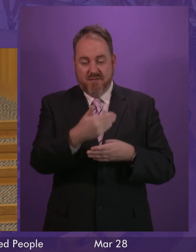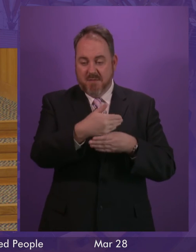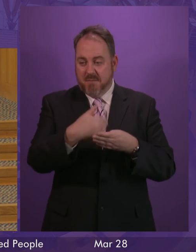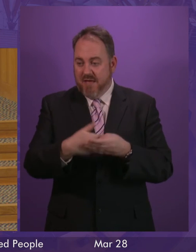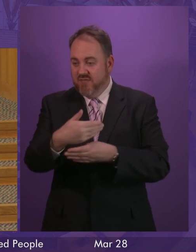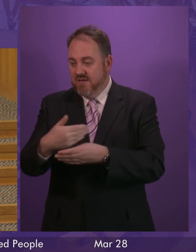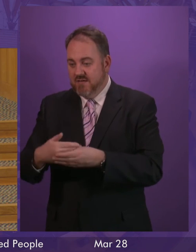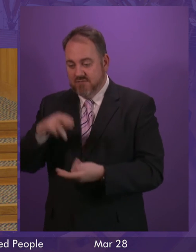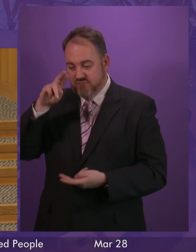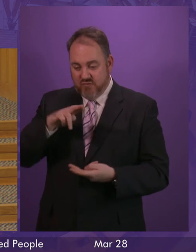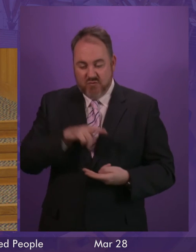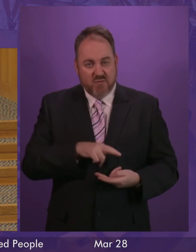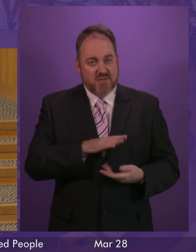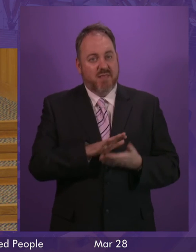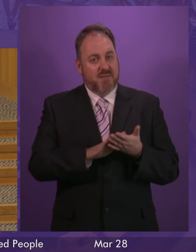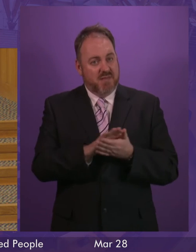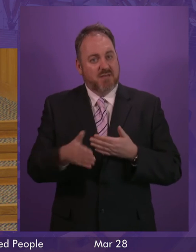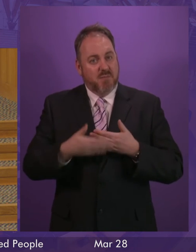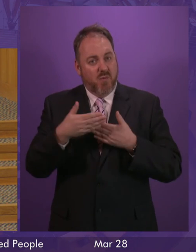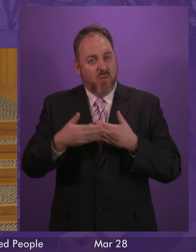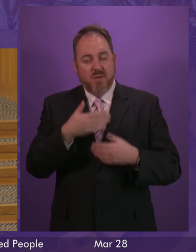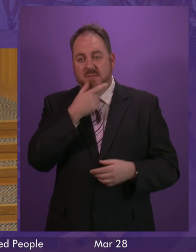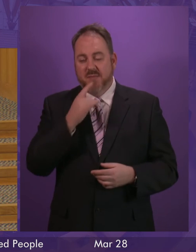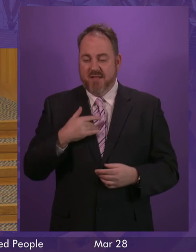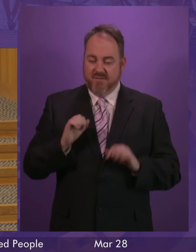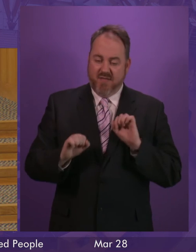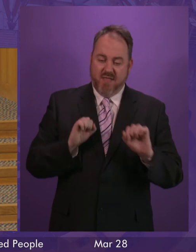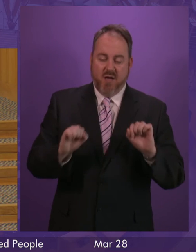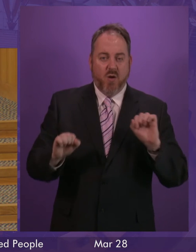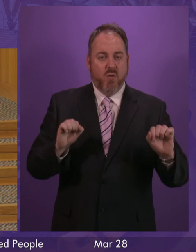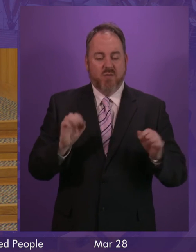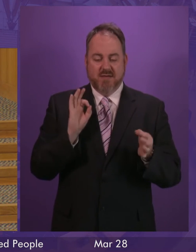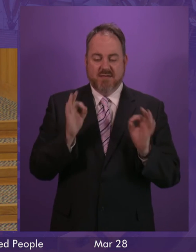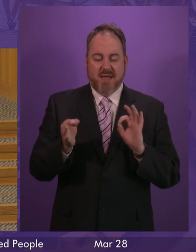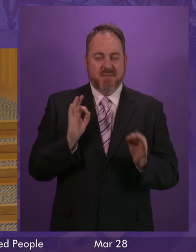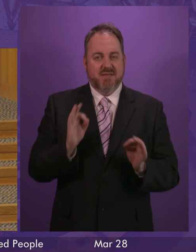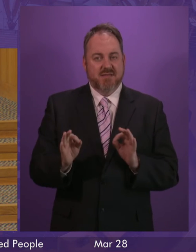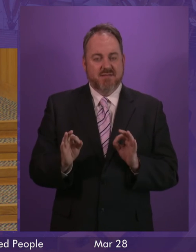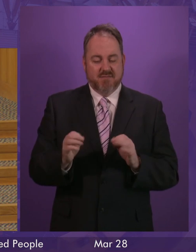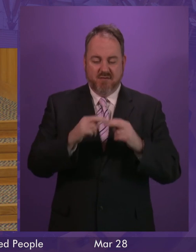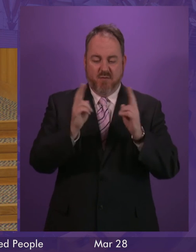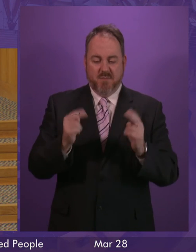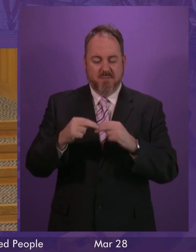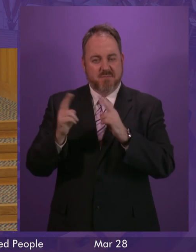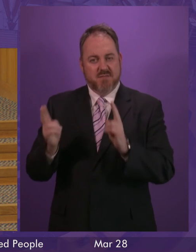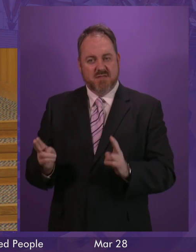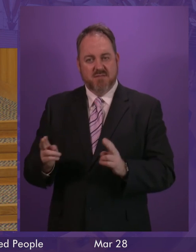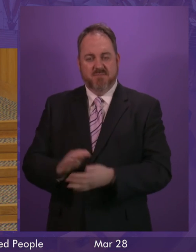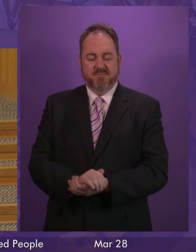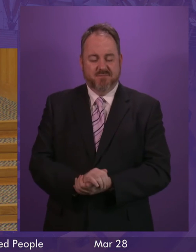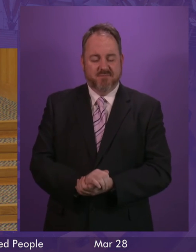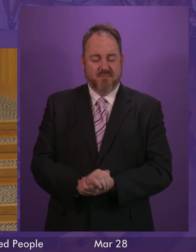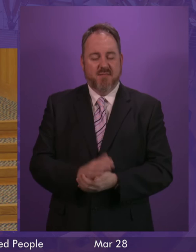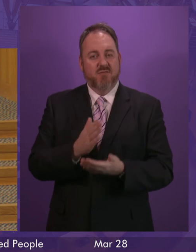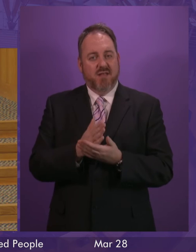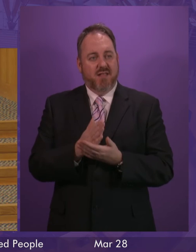homes. And we go back to the Disability Act of 1995 which came under the Conservative Government and